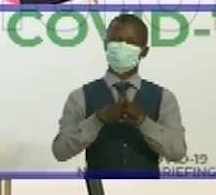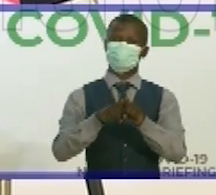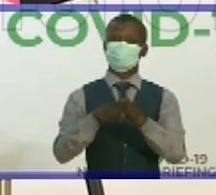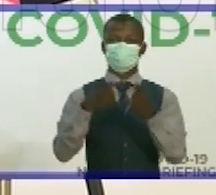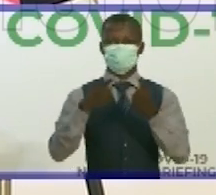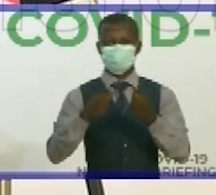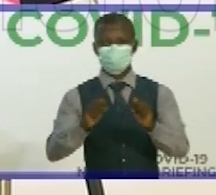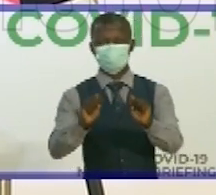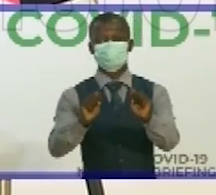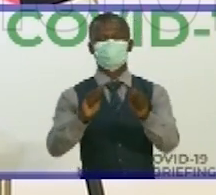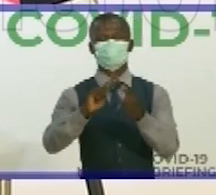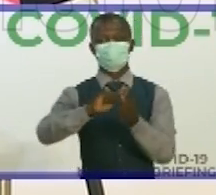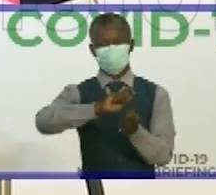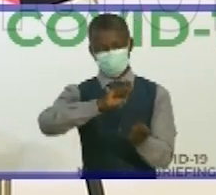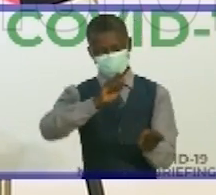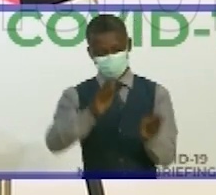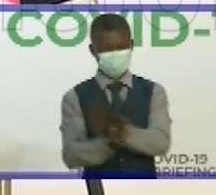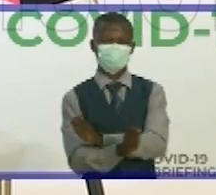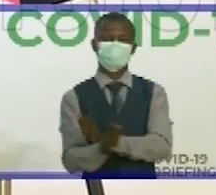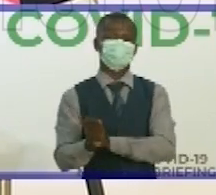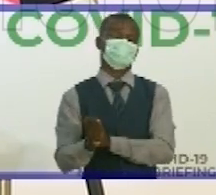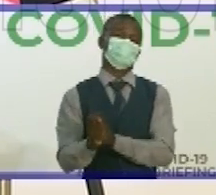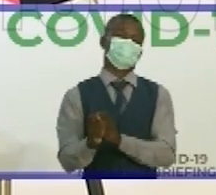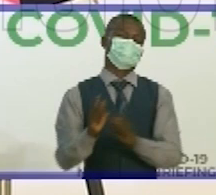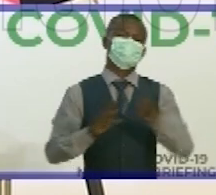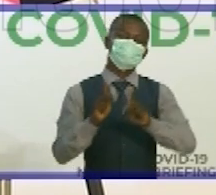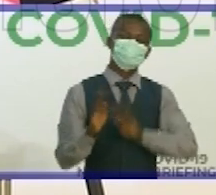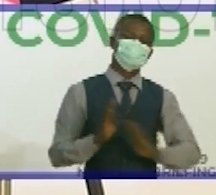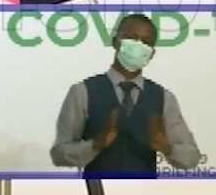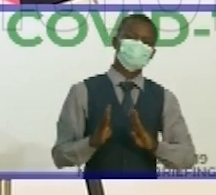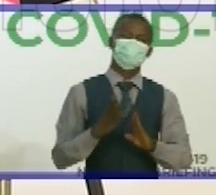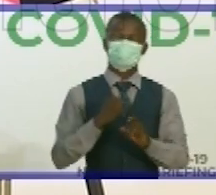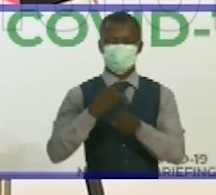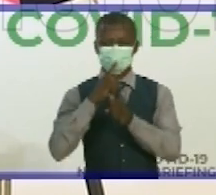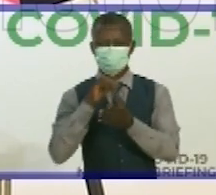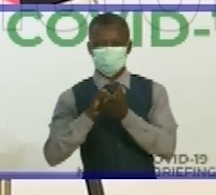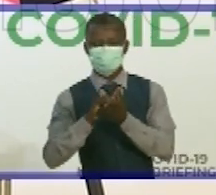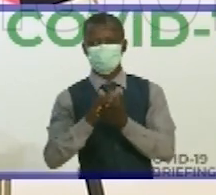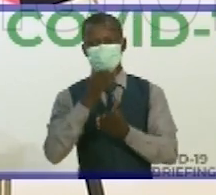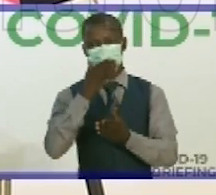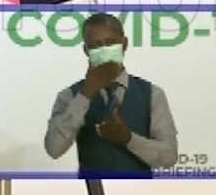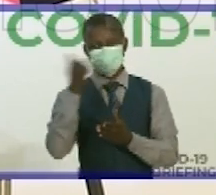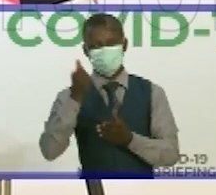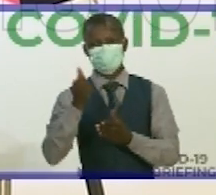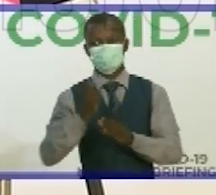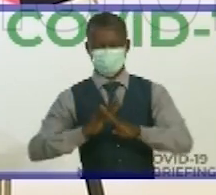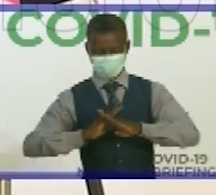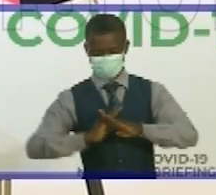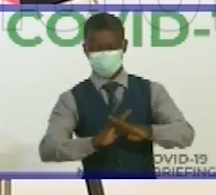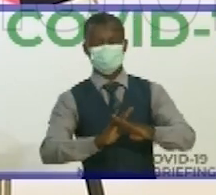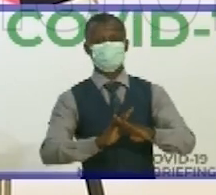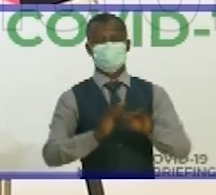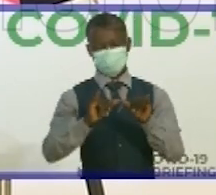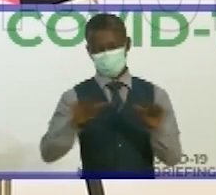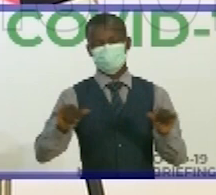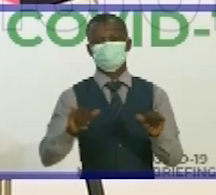trying to change people's behavior and ensure that the best preventive measures are applied across